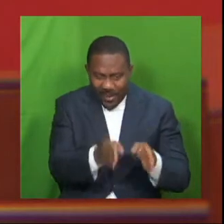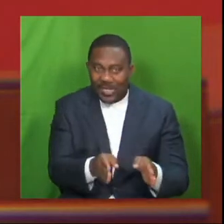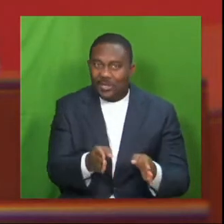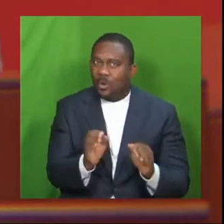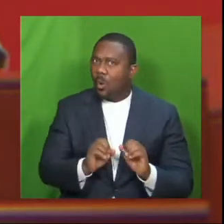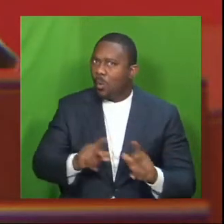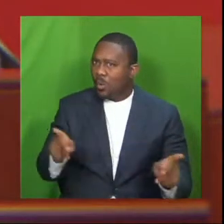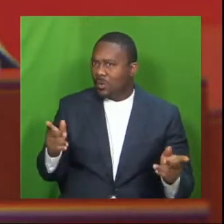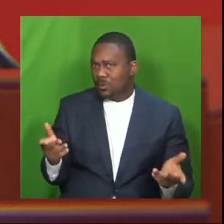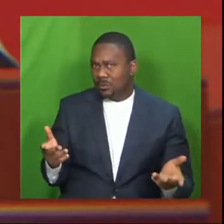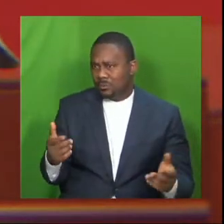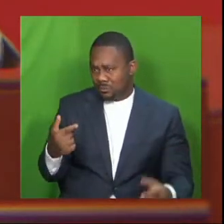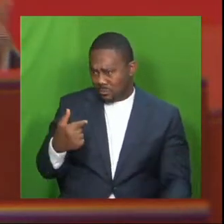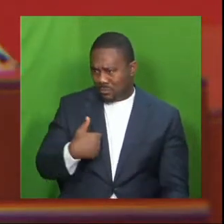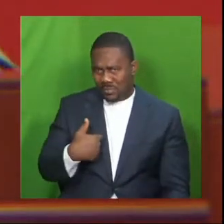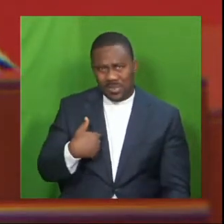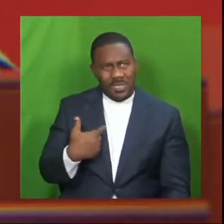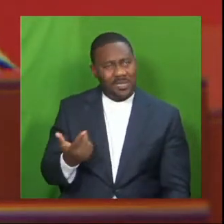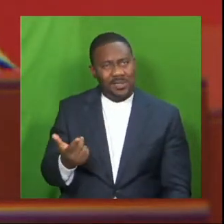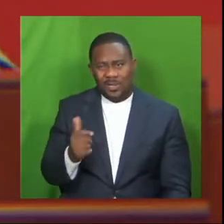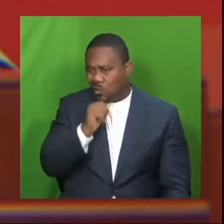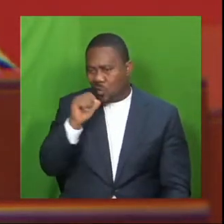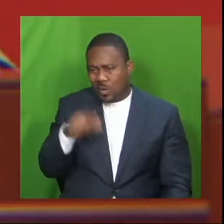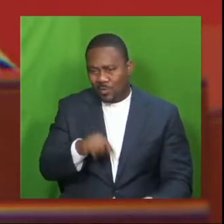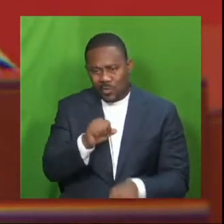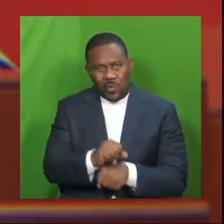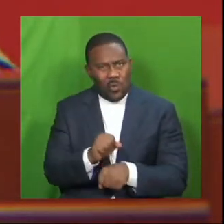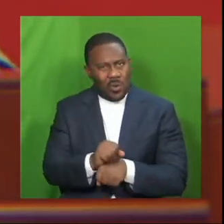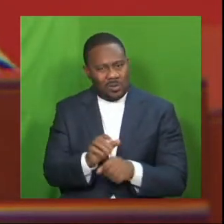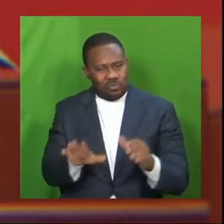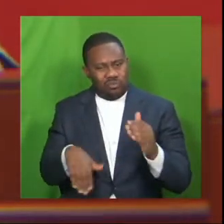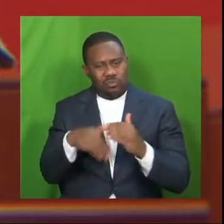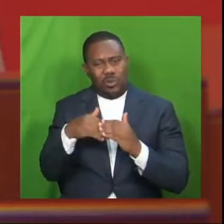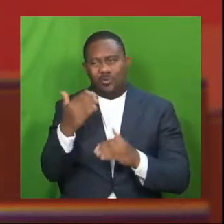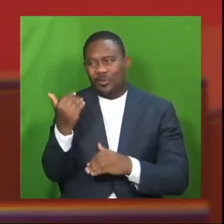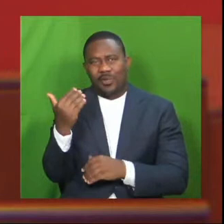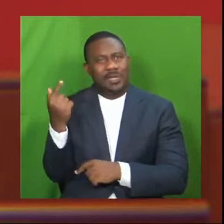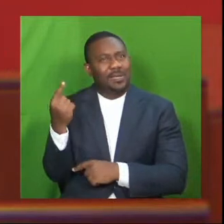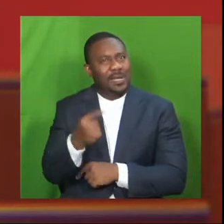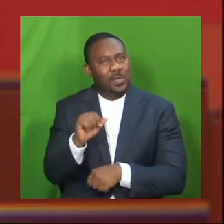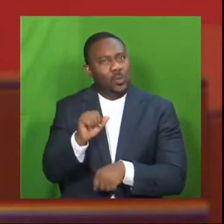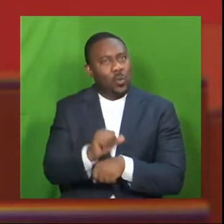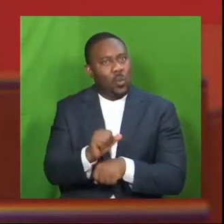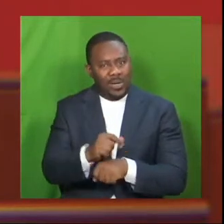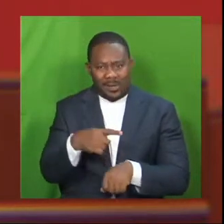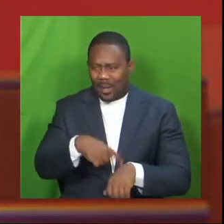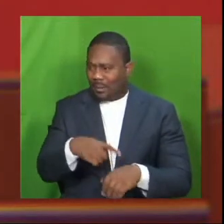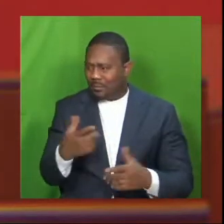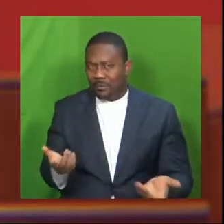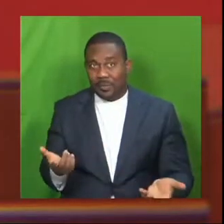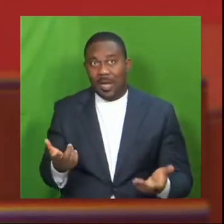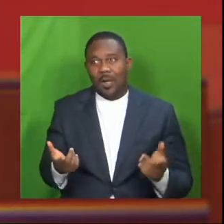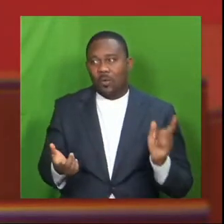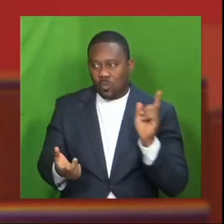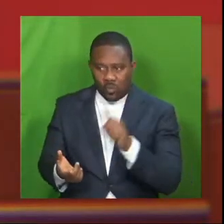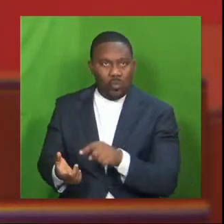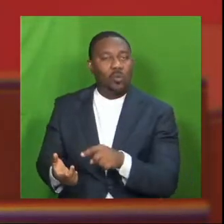Why I've been absent for 15, 16 days? And that is why the reference to the committee.